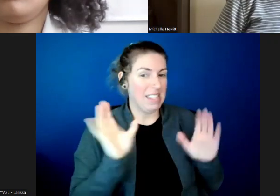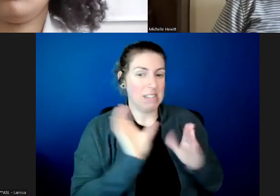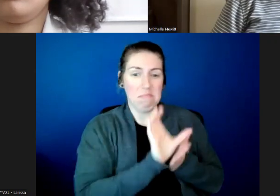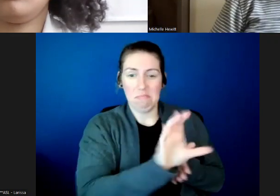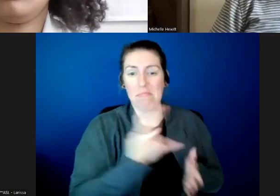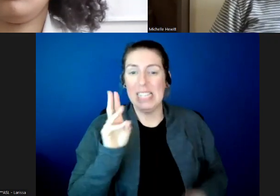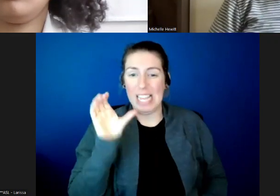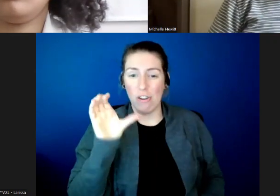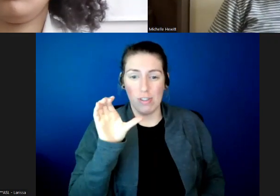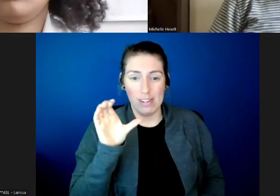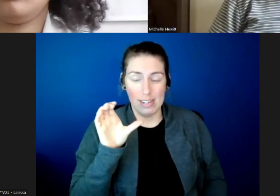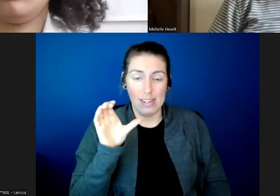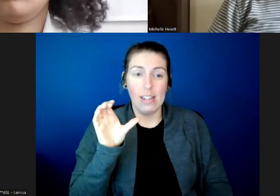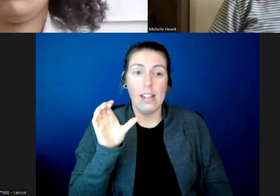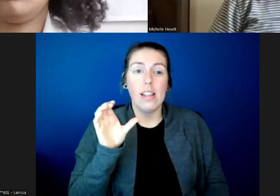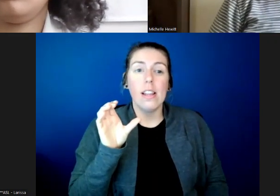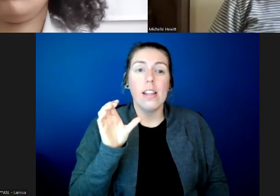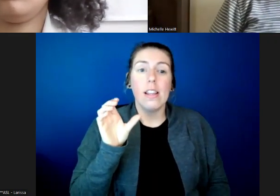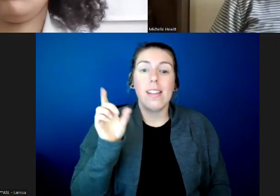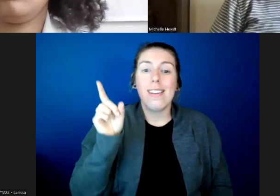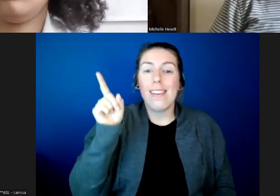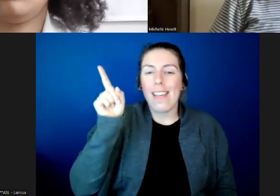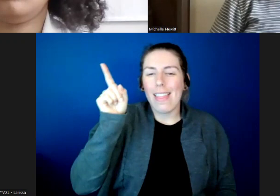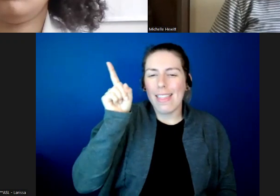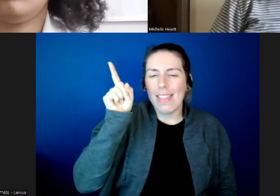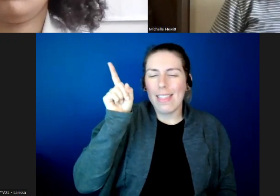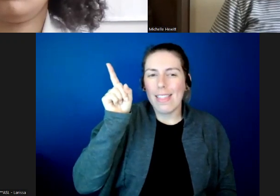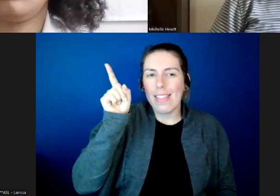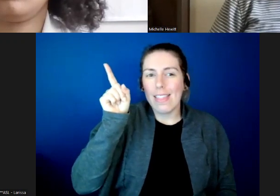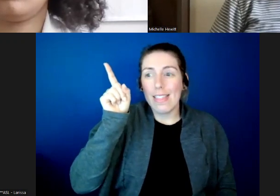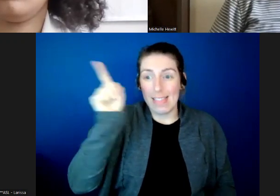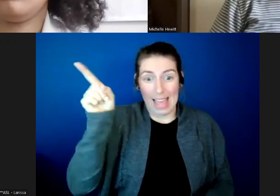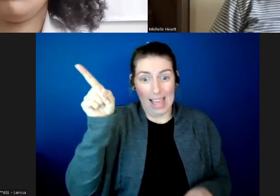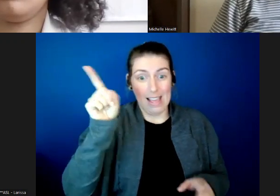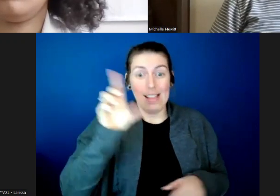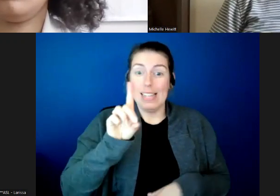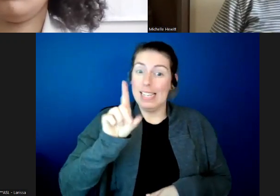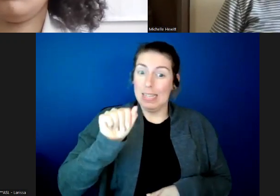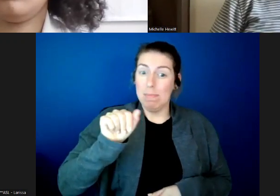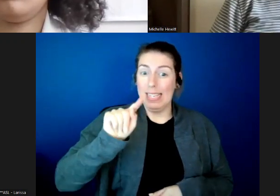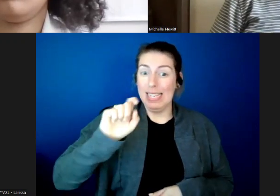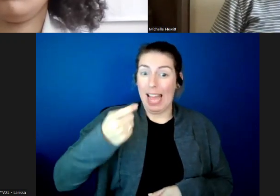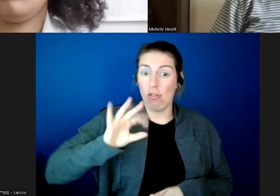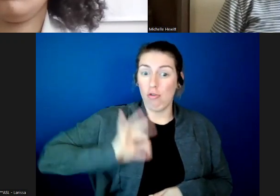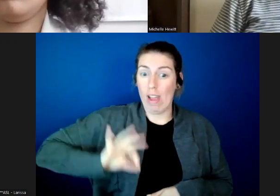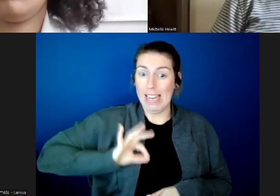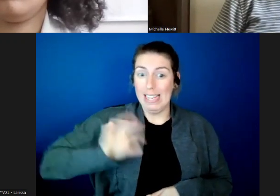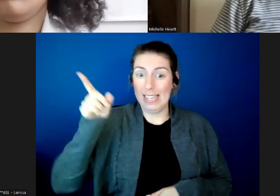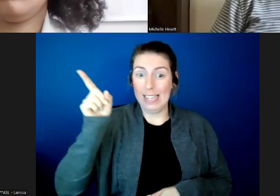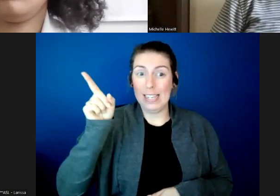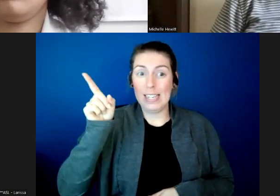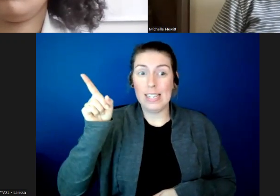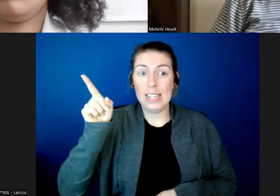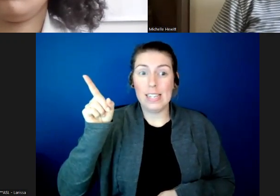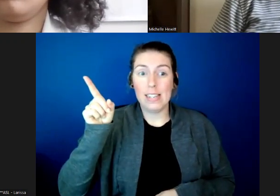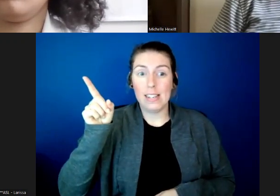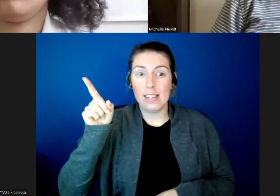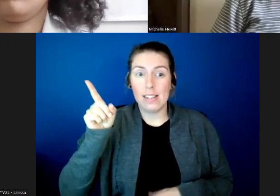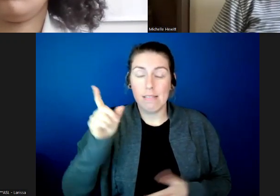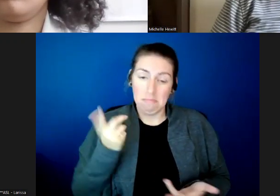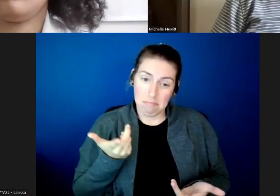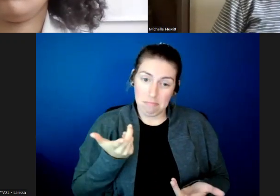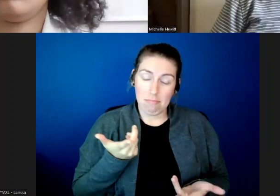the ways that they used the disability tax credit, for example, is a benefit